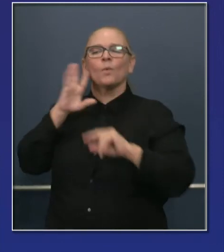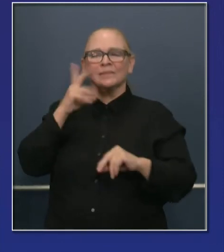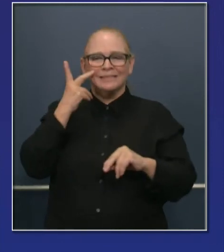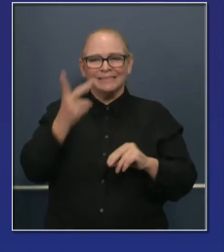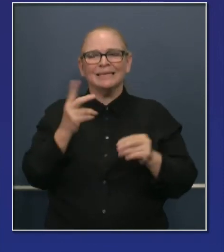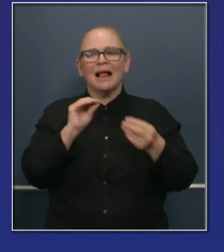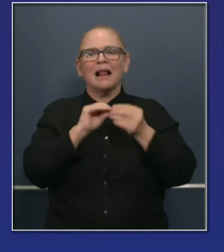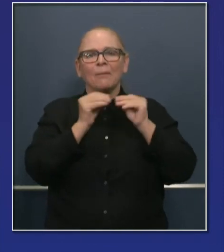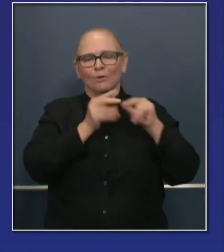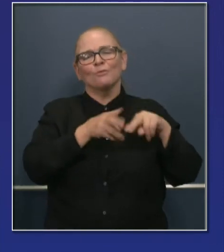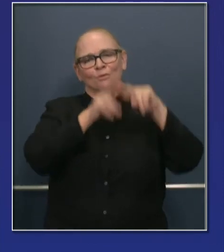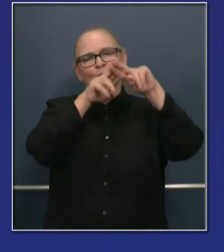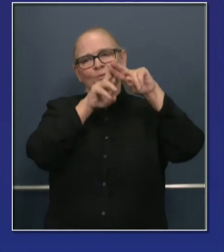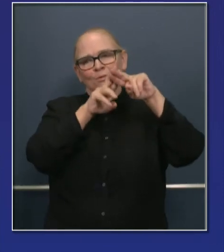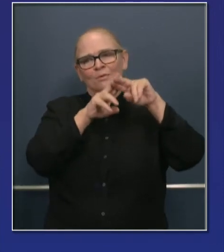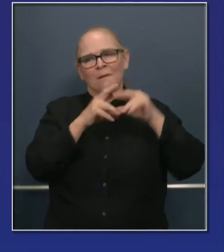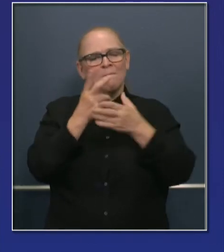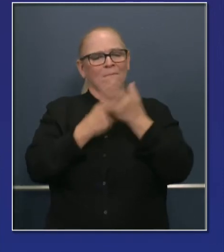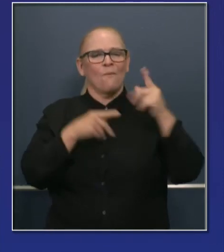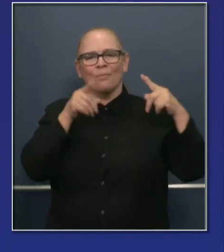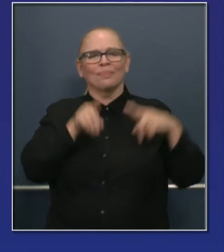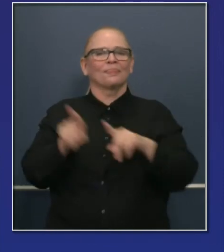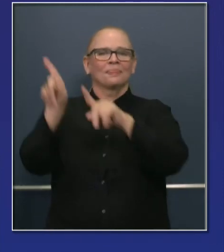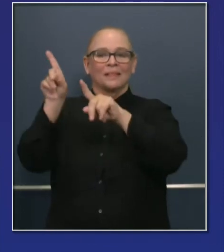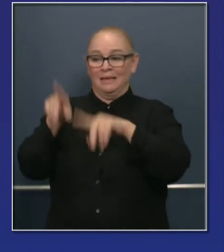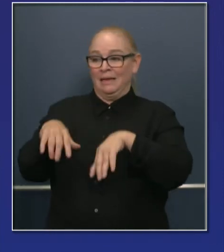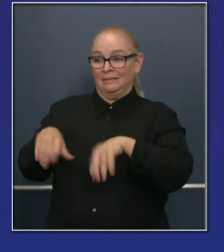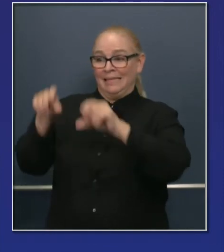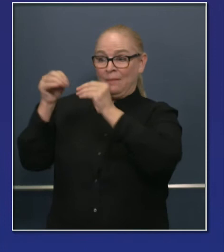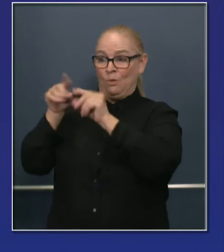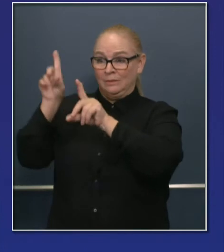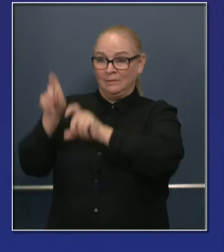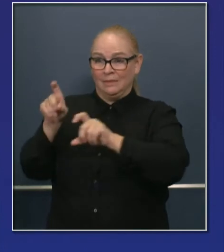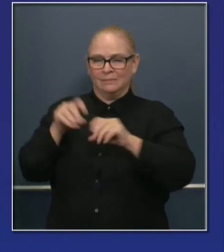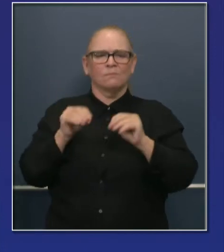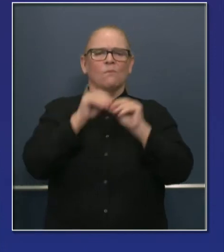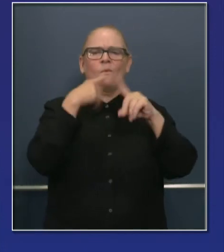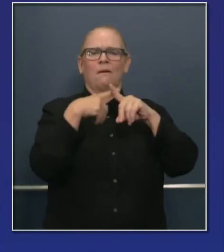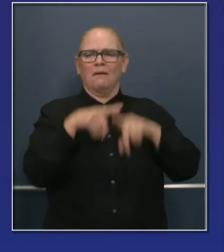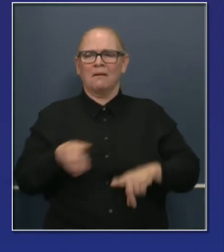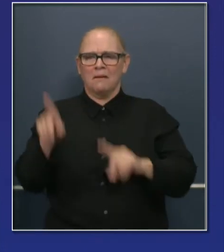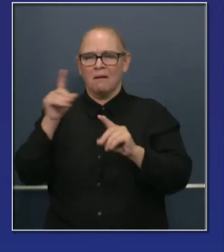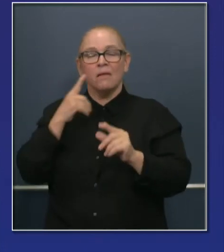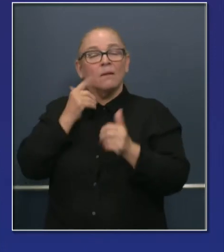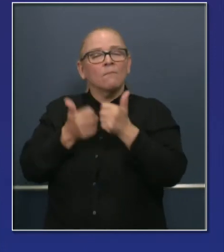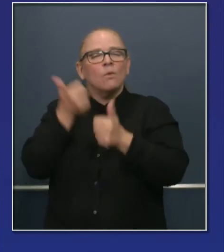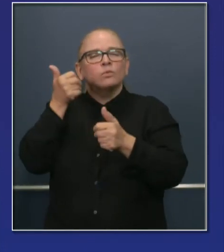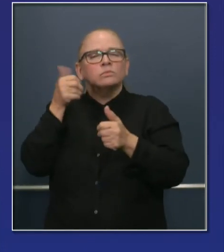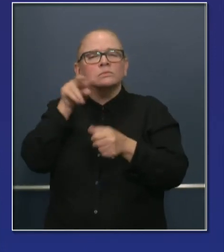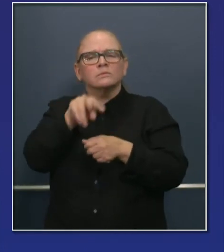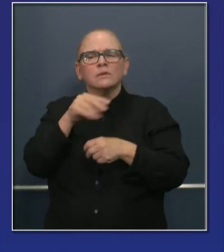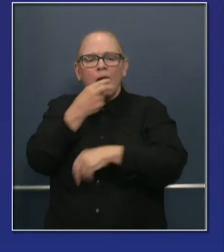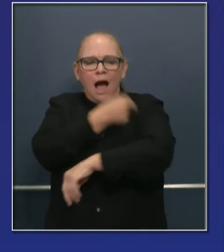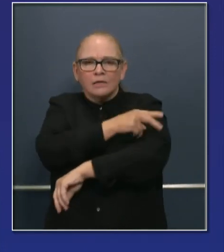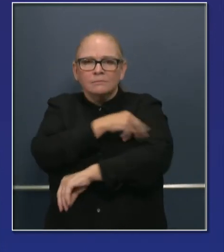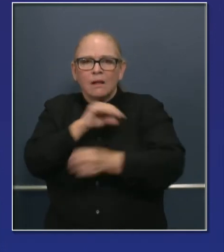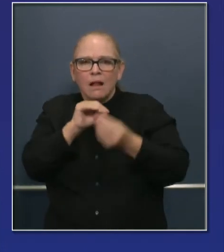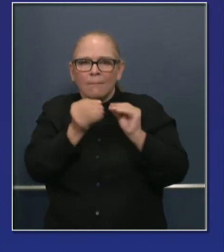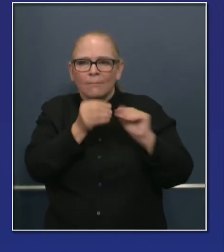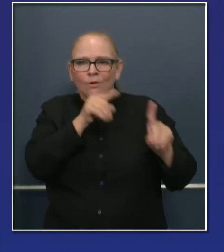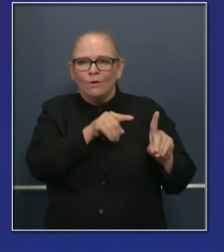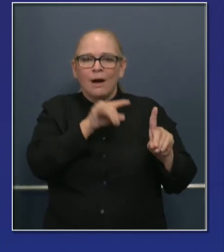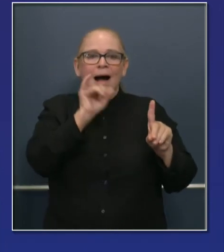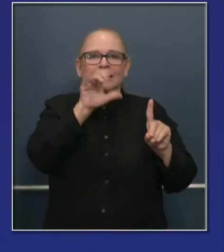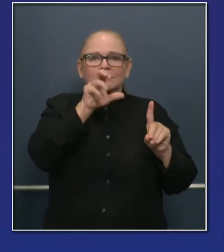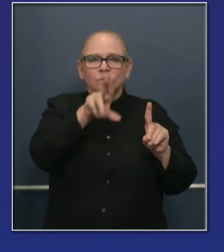much on that, but to look at positivity rates and look at hospital rates and ICU rates in the state of